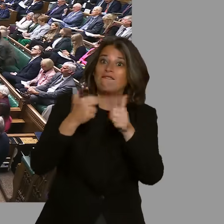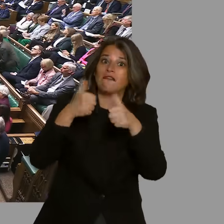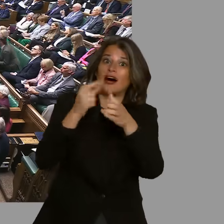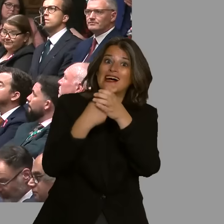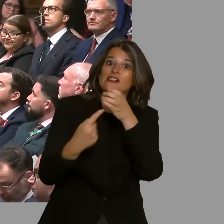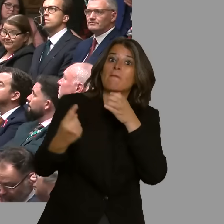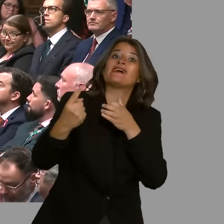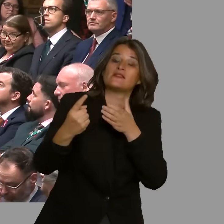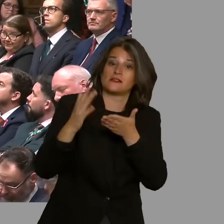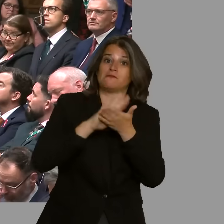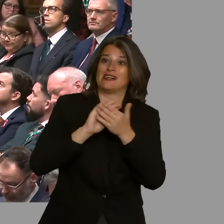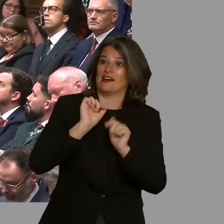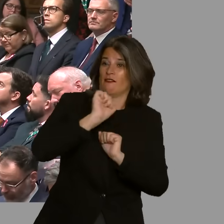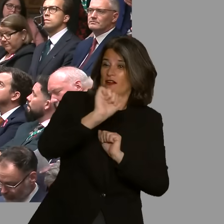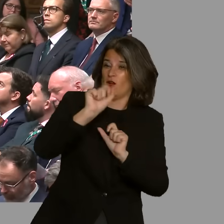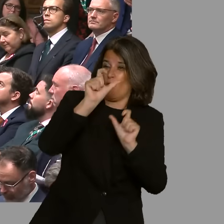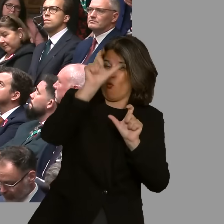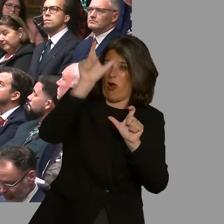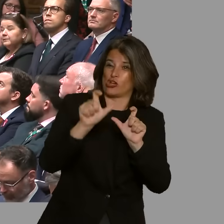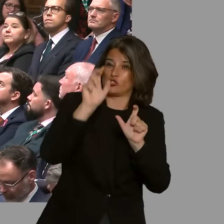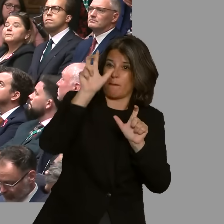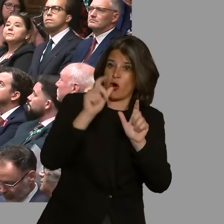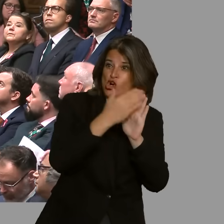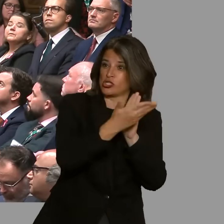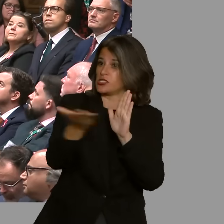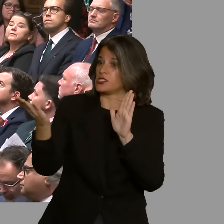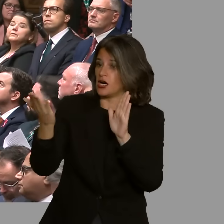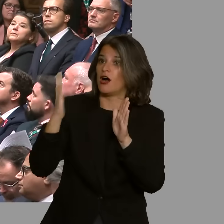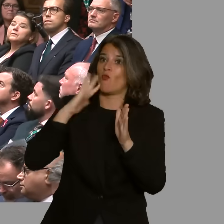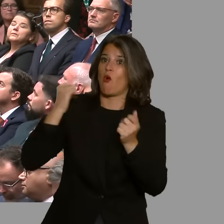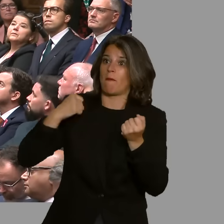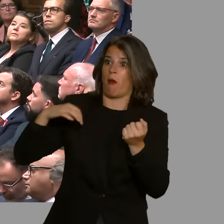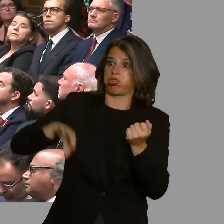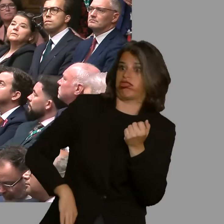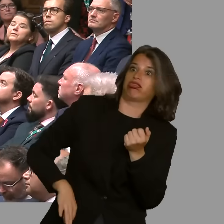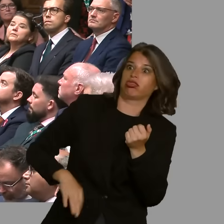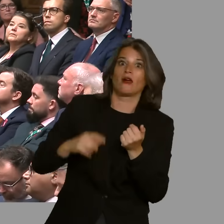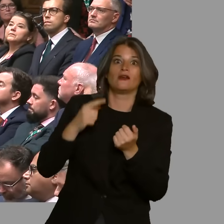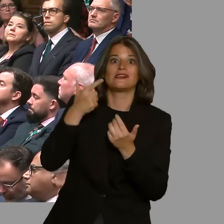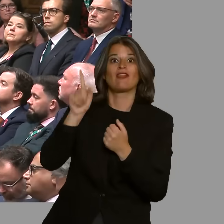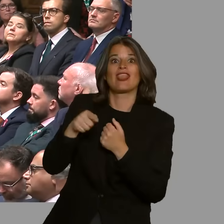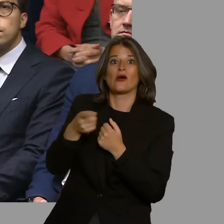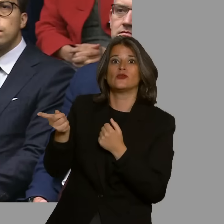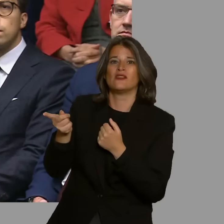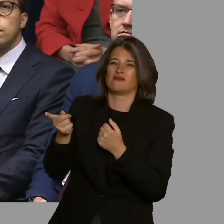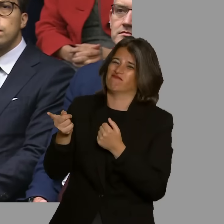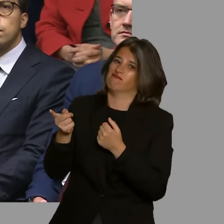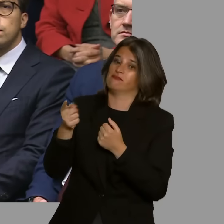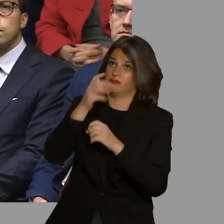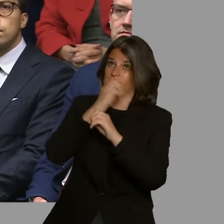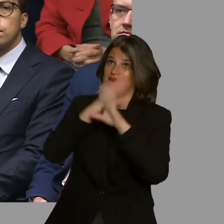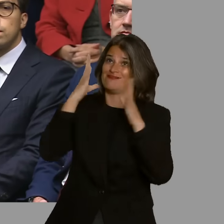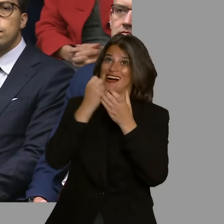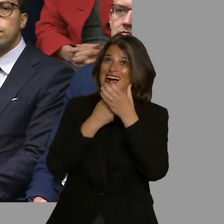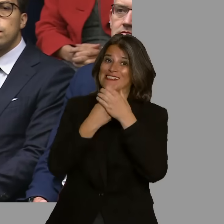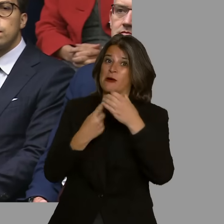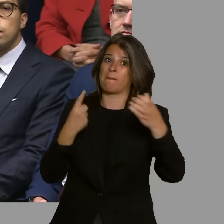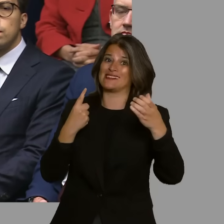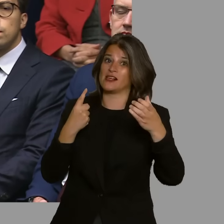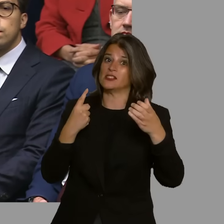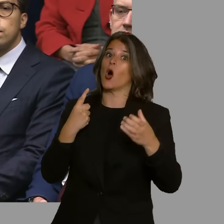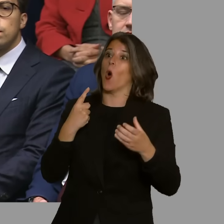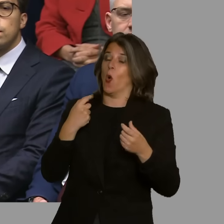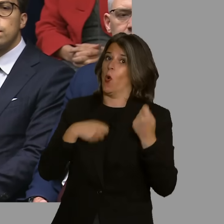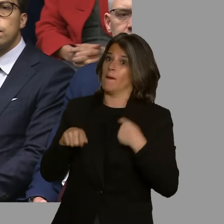I've been campaigning for a new SEND school to open at the Osprey Quay site on Portland. As it stands, there are far too few specialist